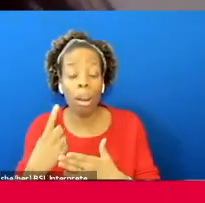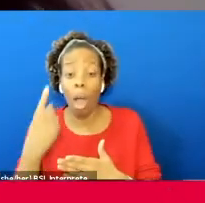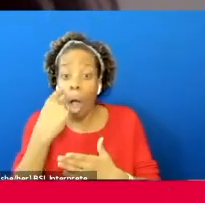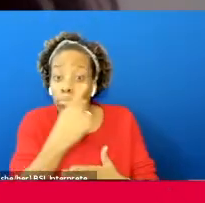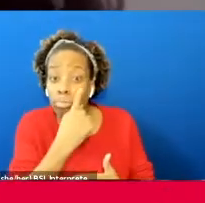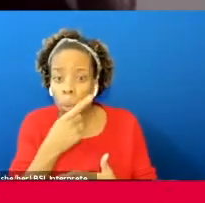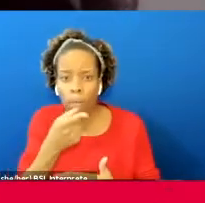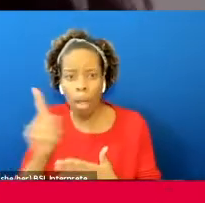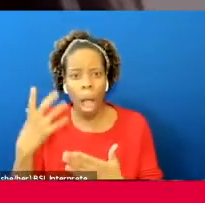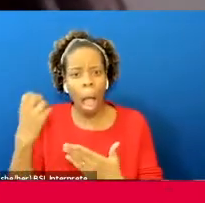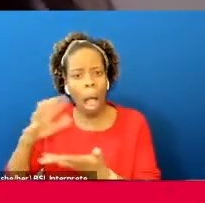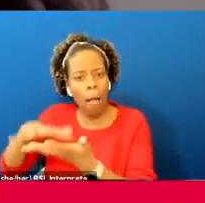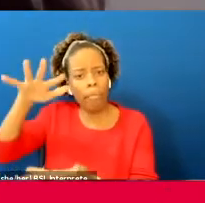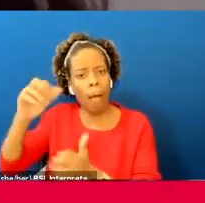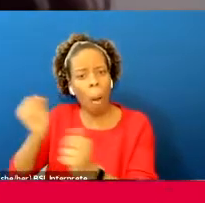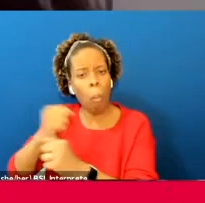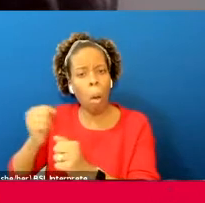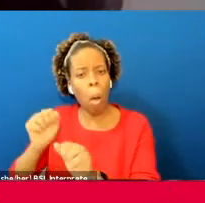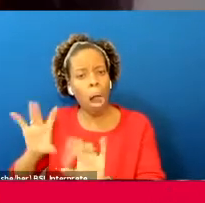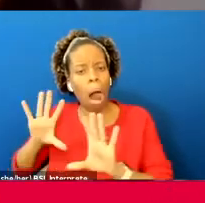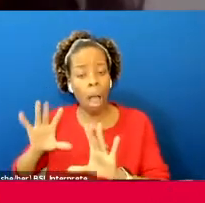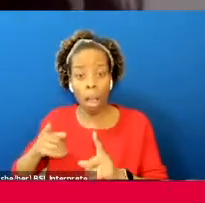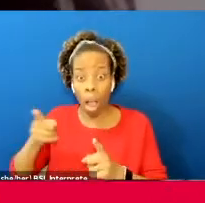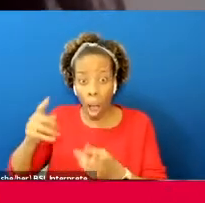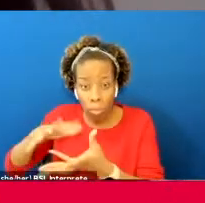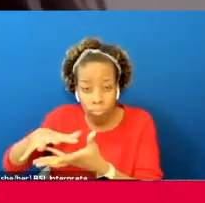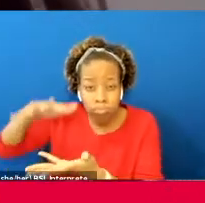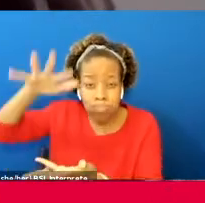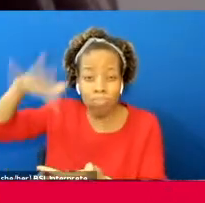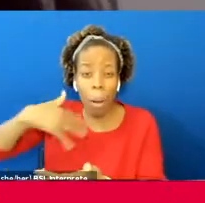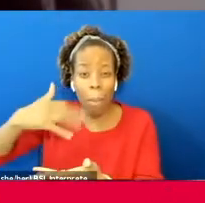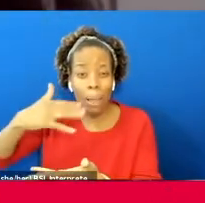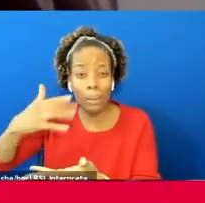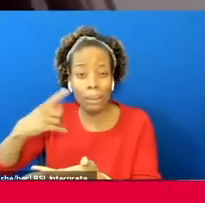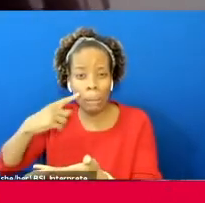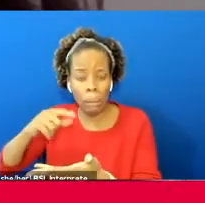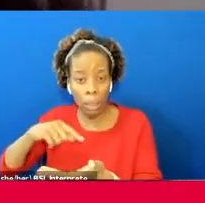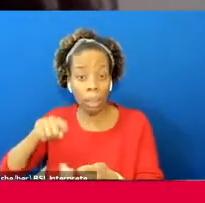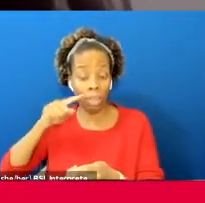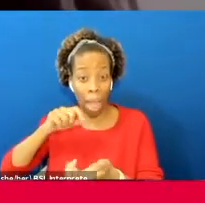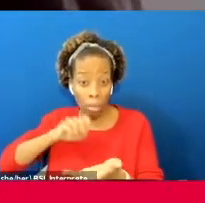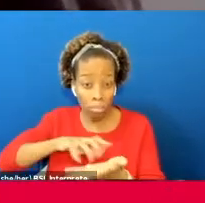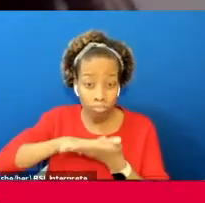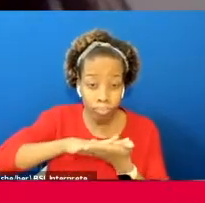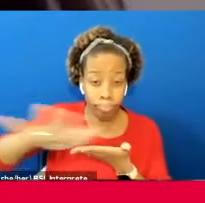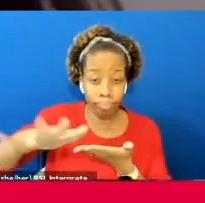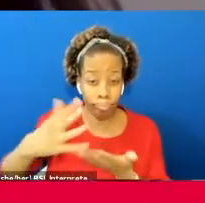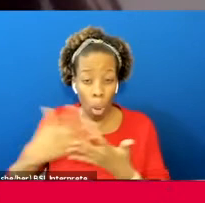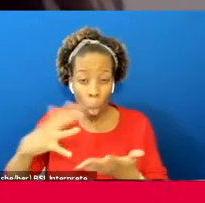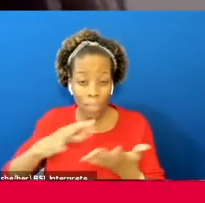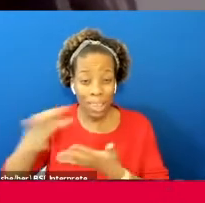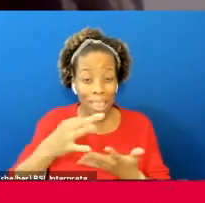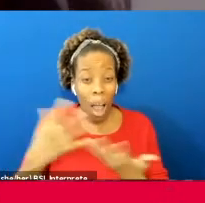number of bombs, the number of airstrikes that they'd committed in a local town in Palestine. And all these things, even